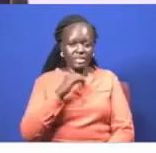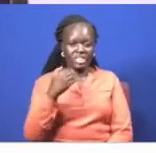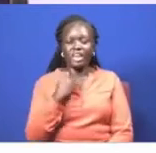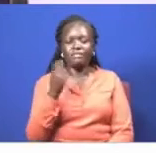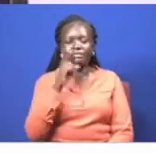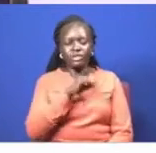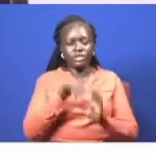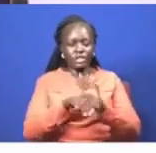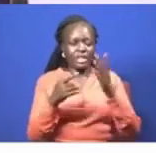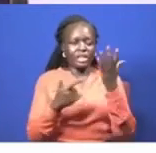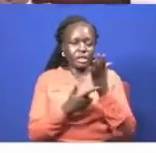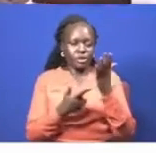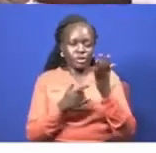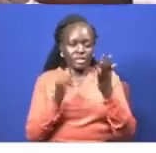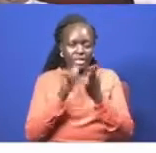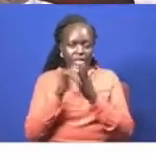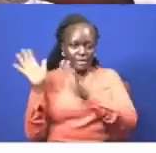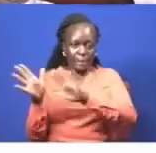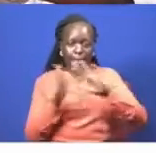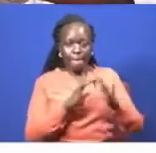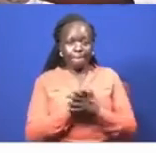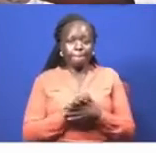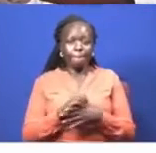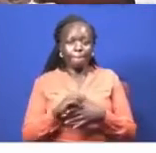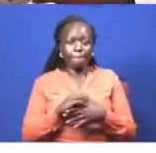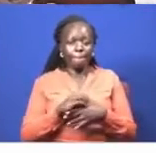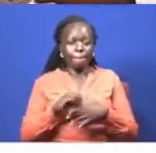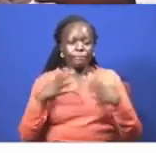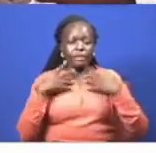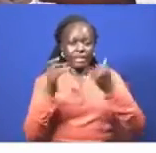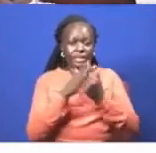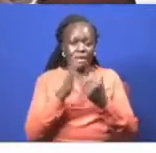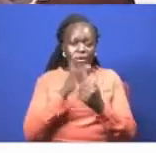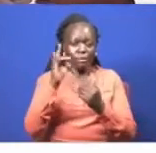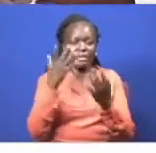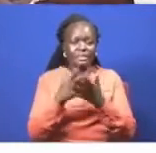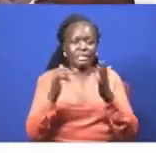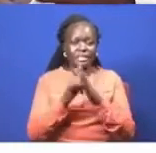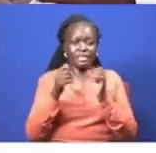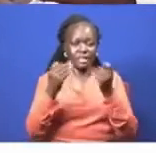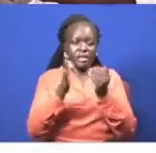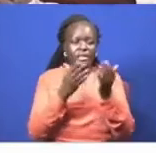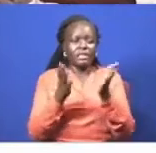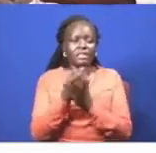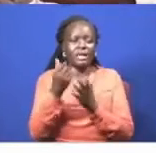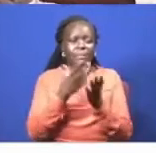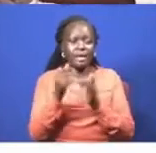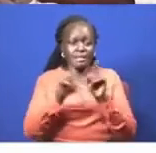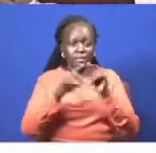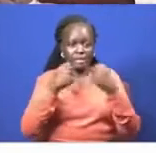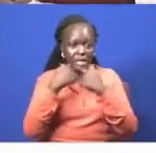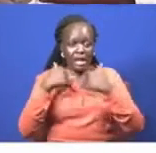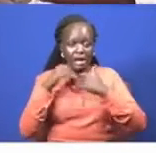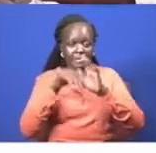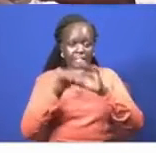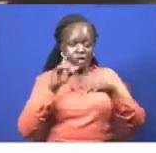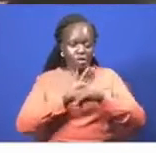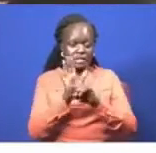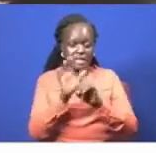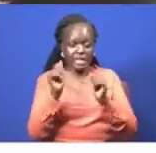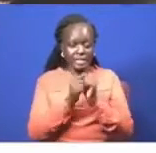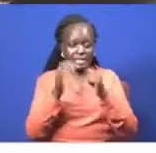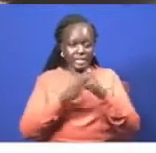RNA technology. Healthcare is one of the sectors hardest hit by supply chain challenges during the COVID-19